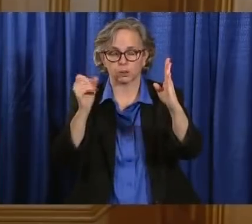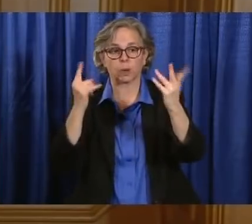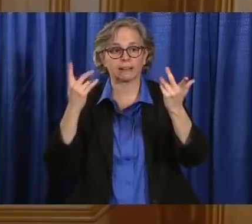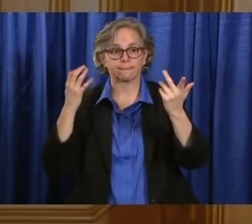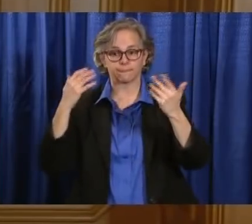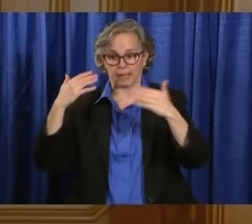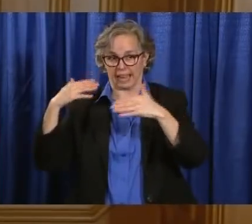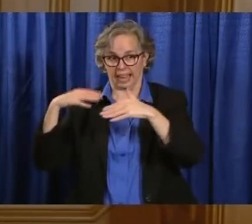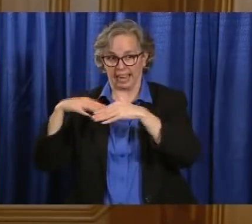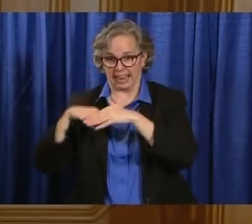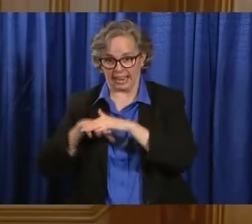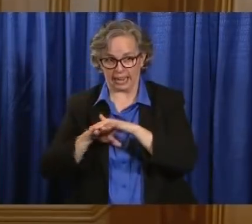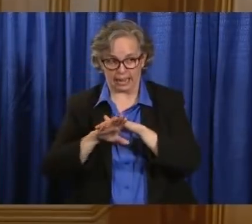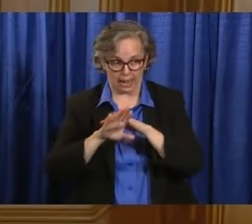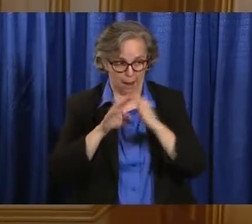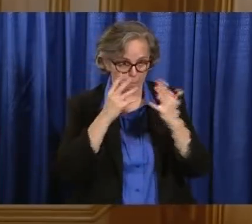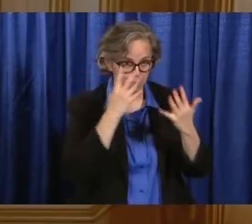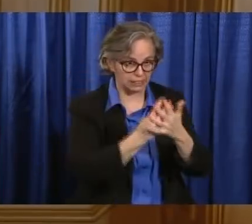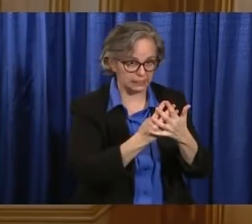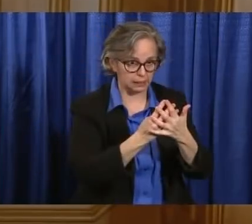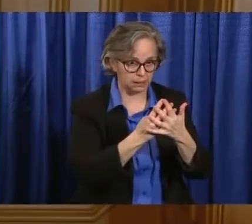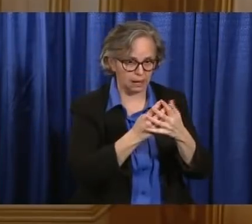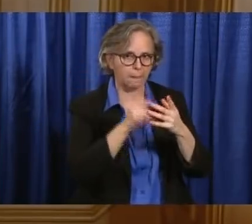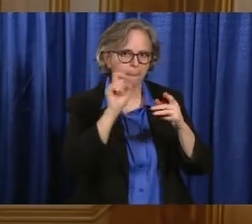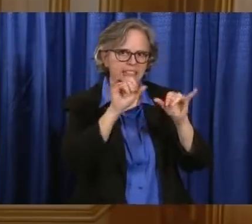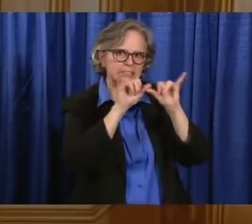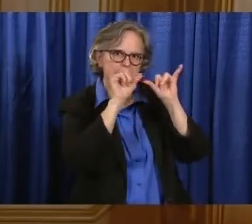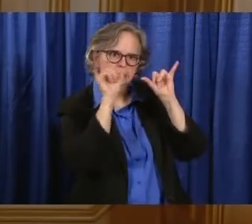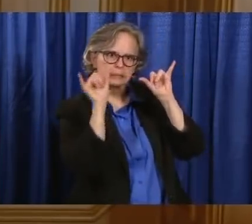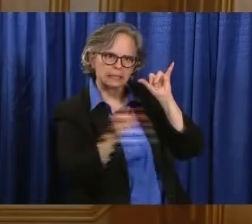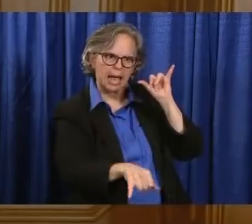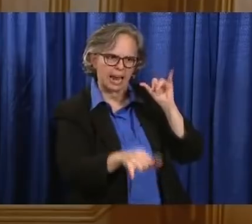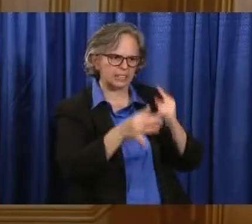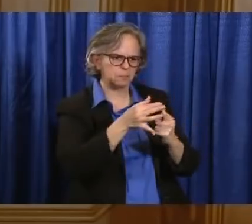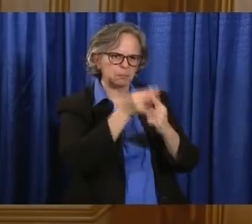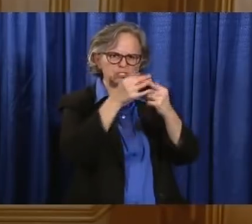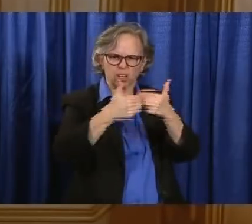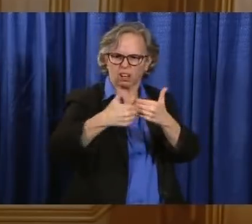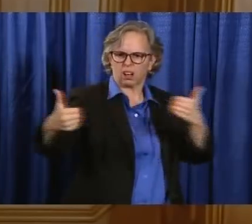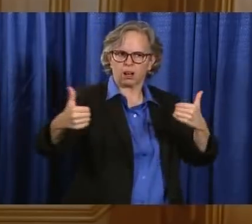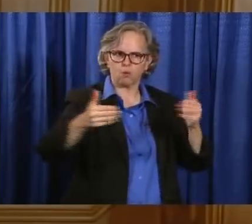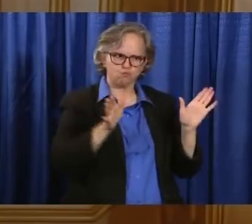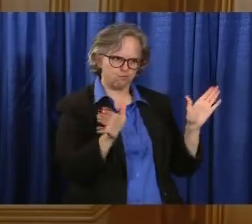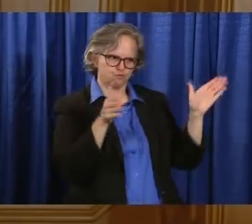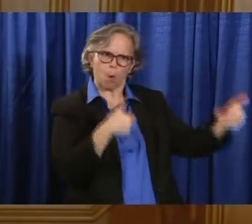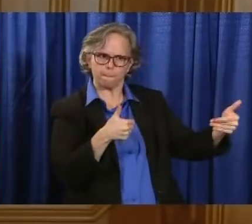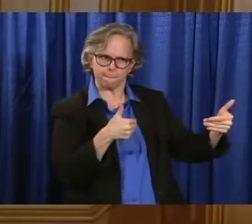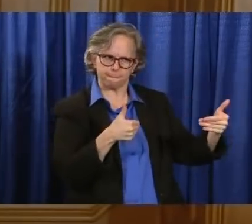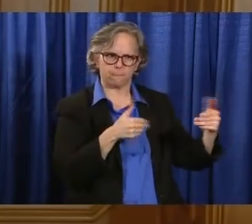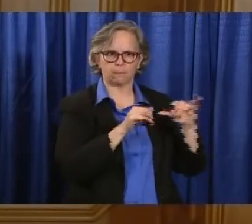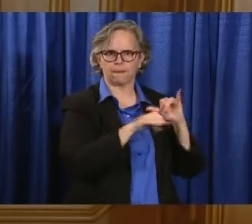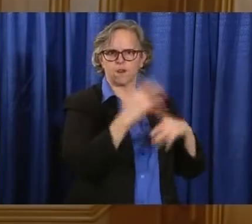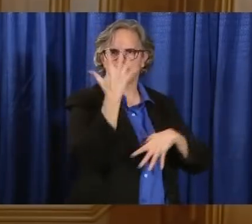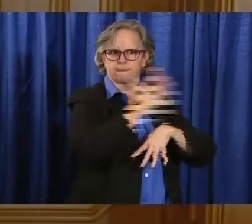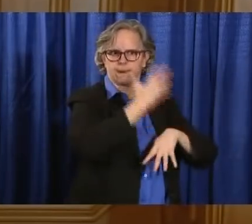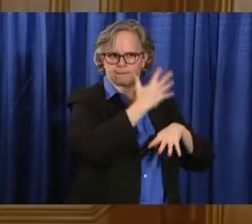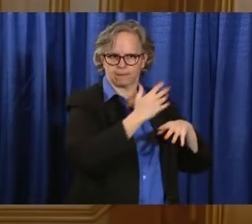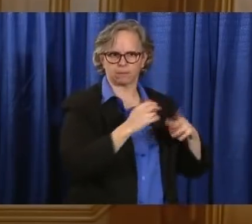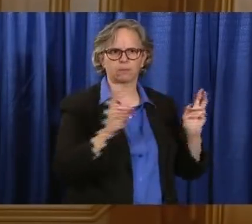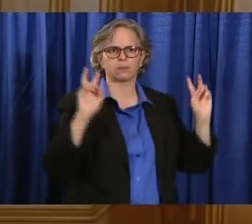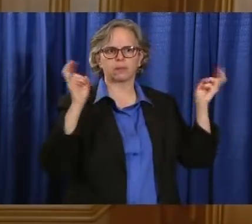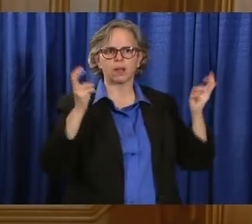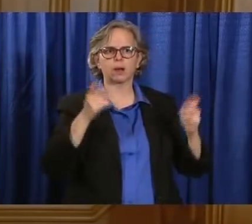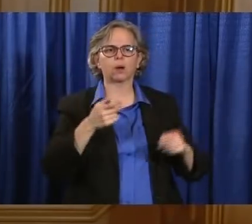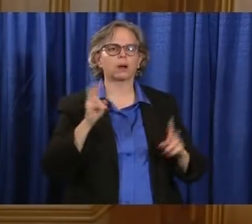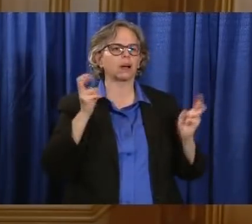stays in the reception center. Actually 3 separate reception centers, and they stay in